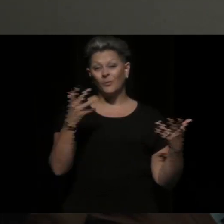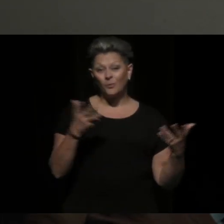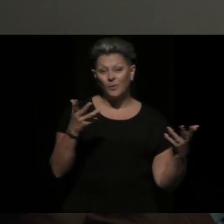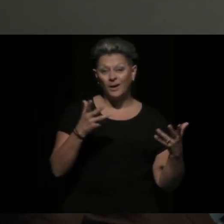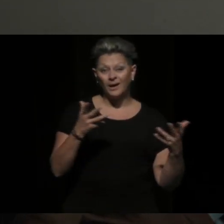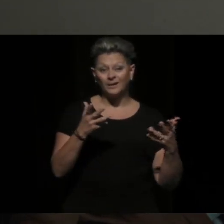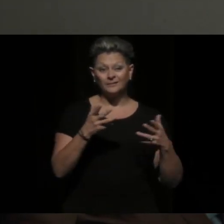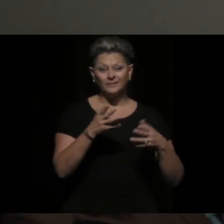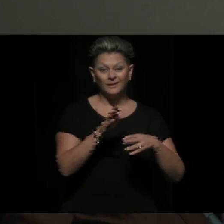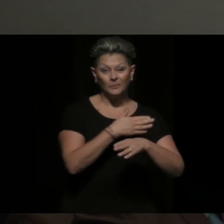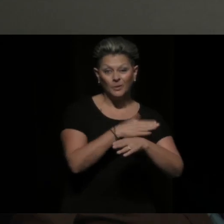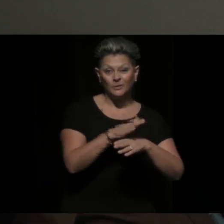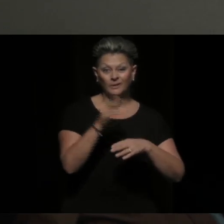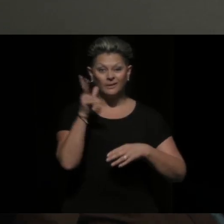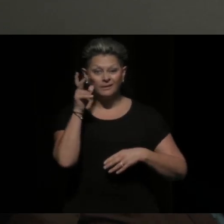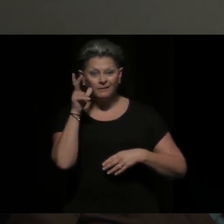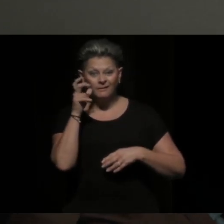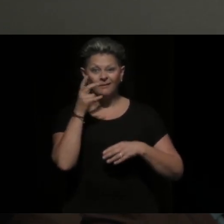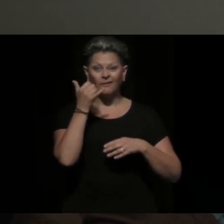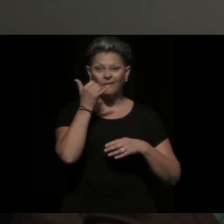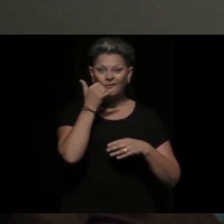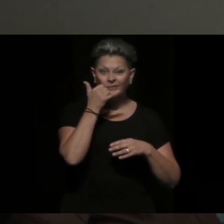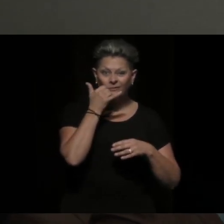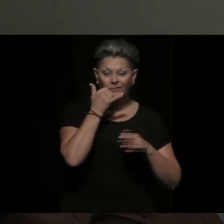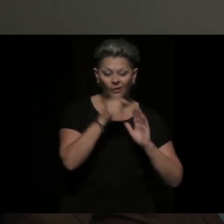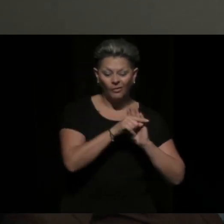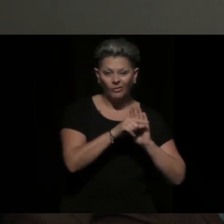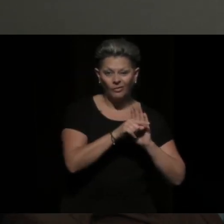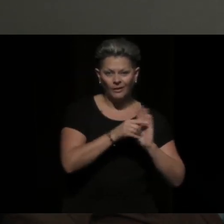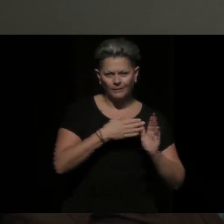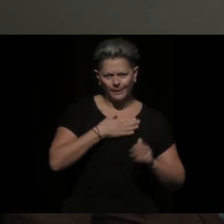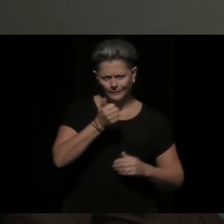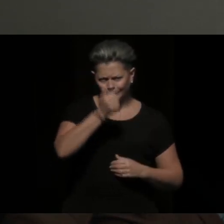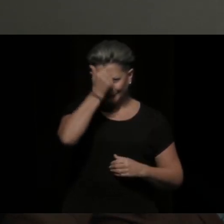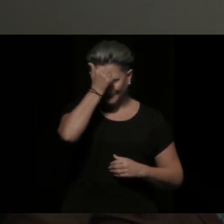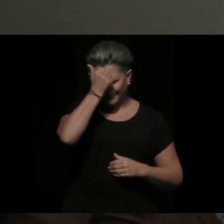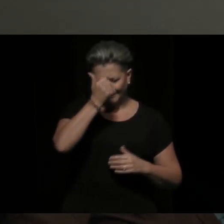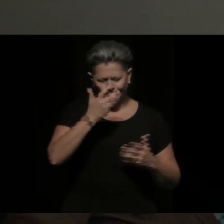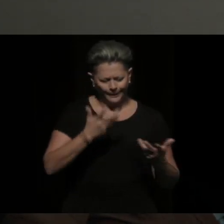stupidity. So there's no other way to carry on after that.